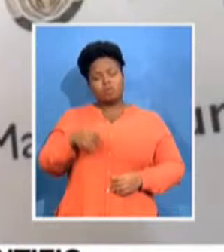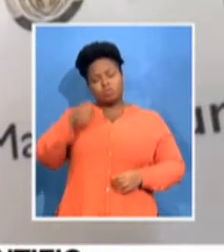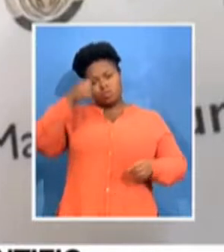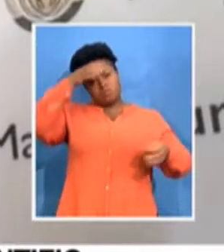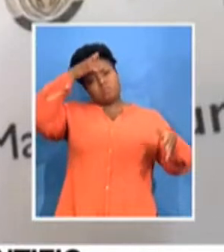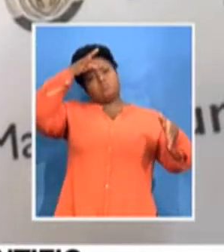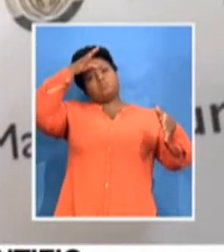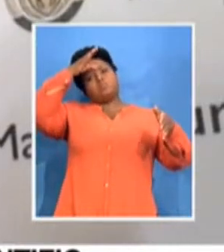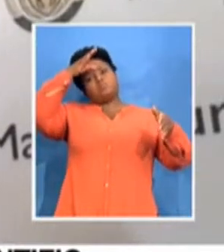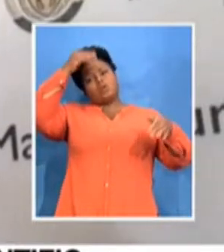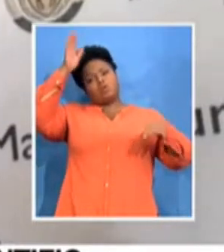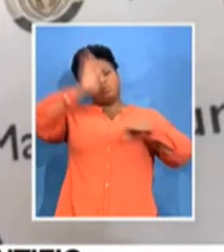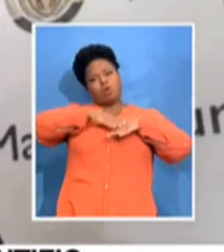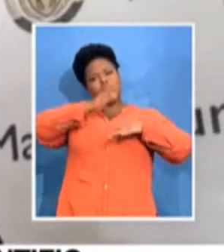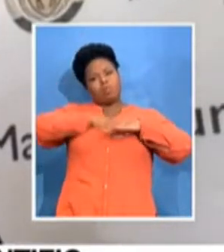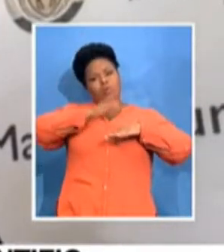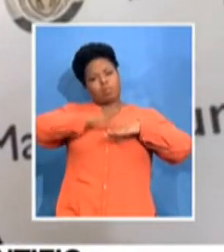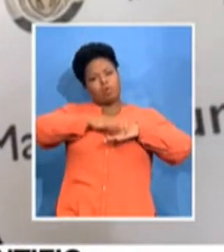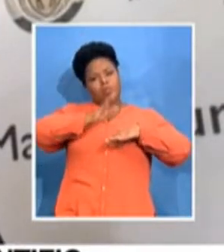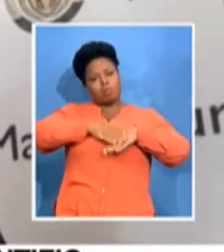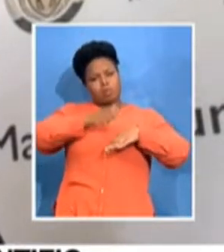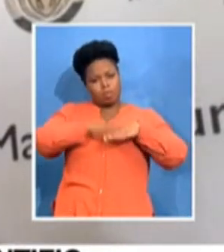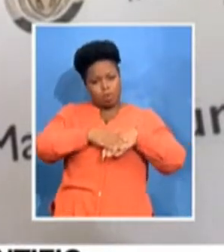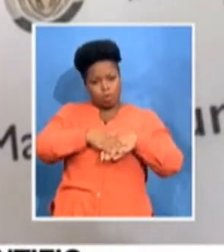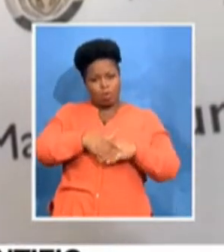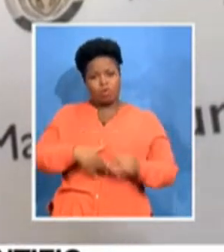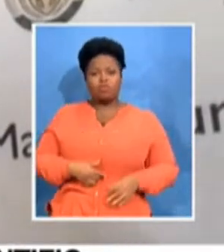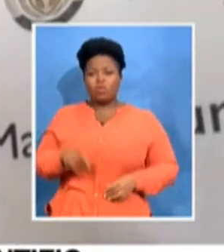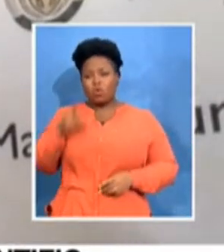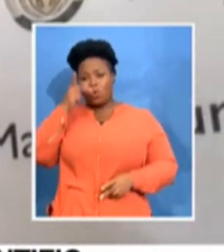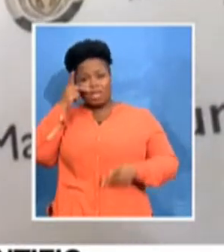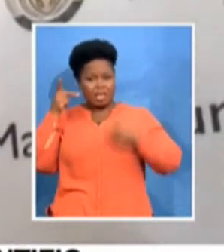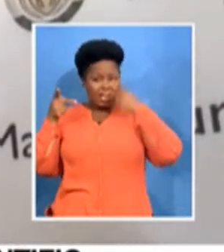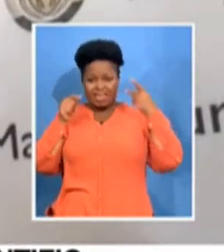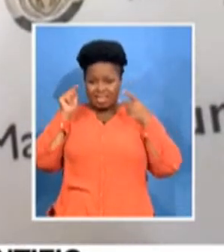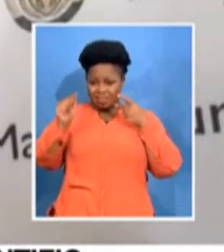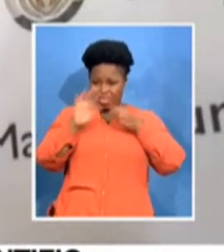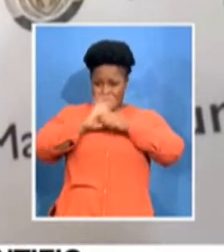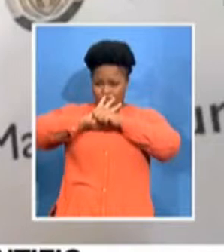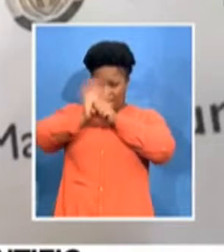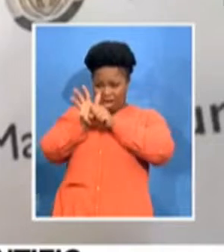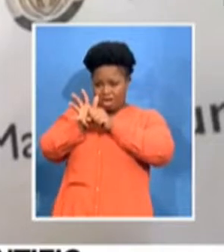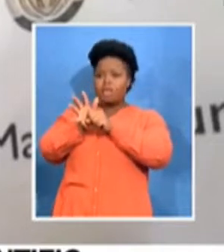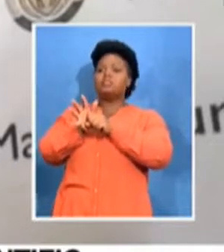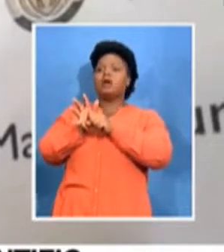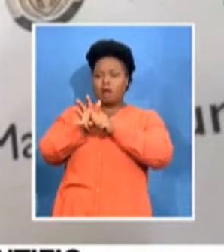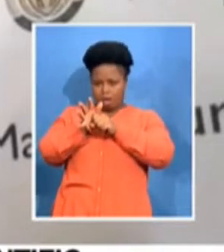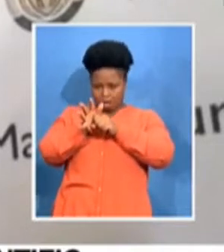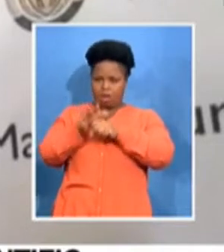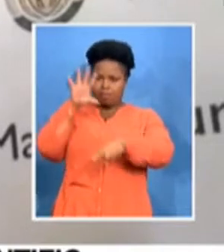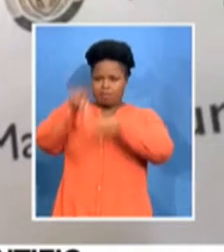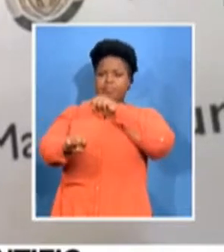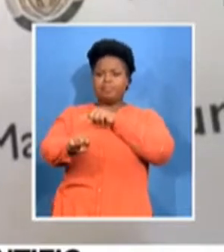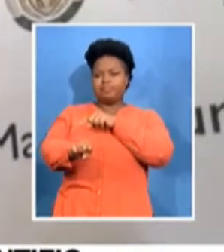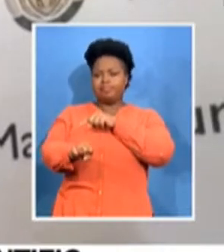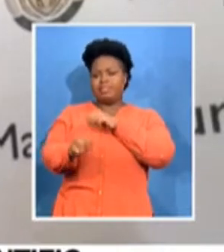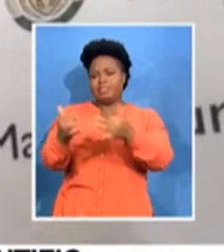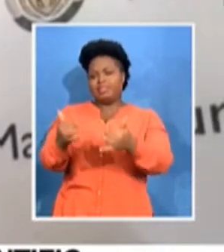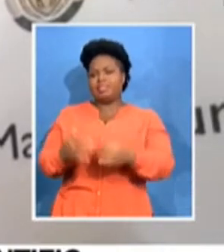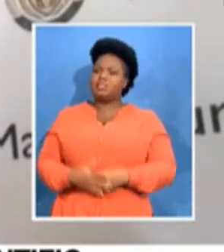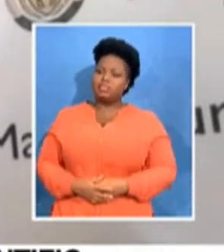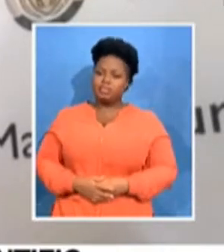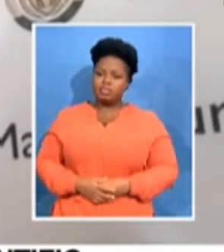with the enemy before us. That is why, therefore, today we have convened this